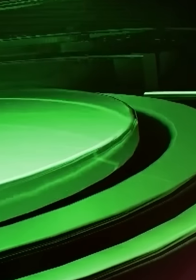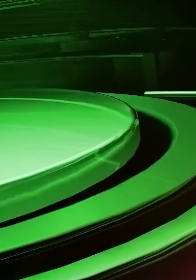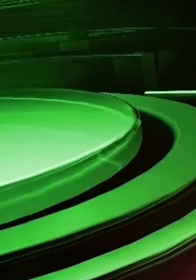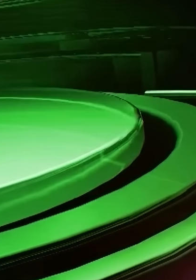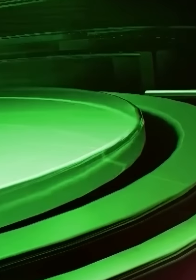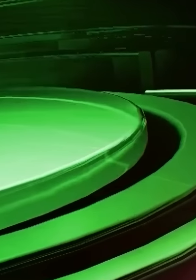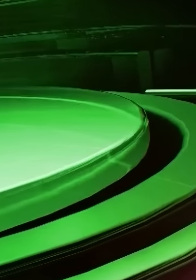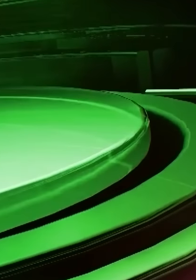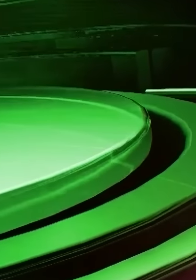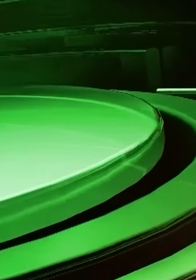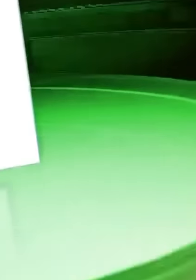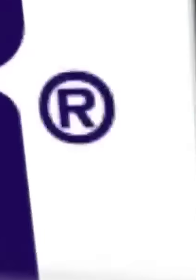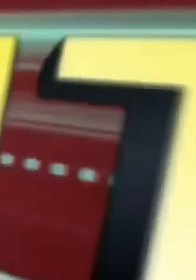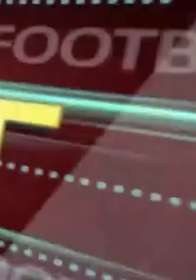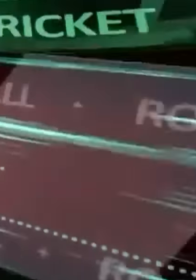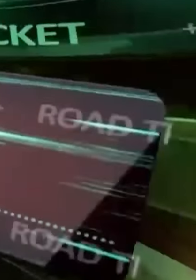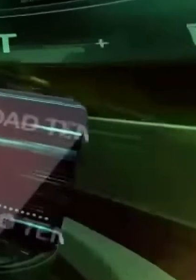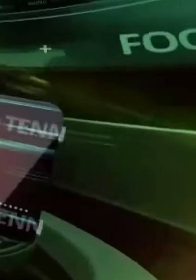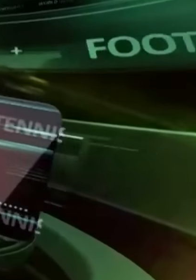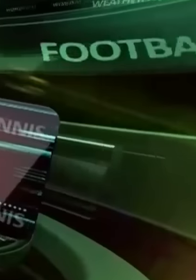Live first, Dasani after.